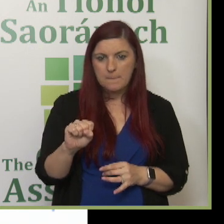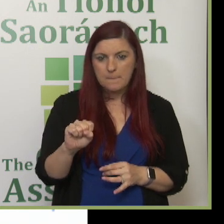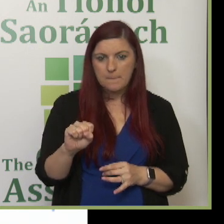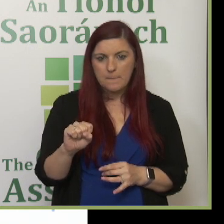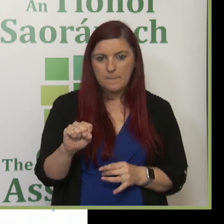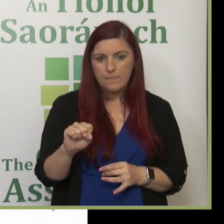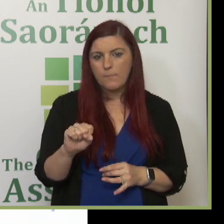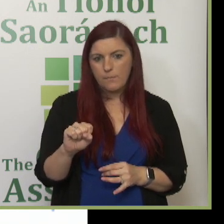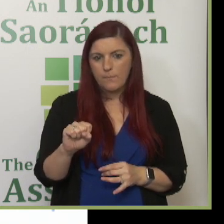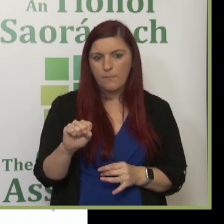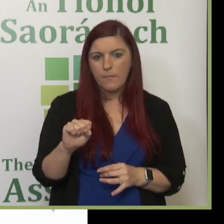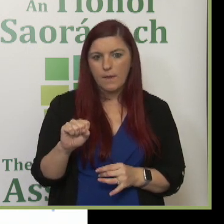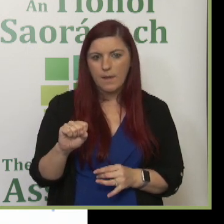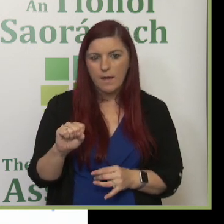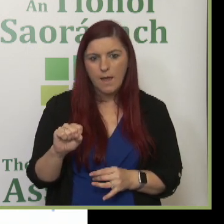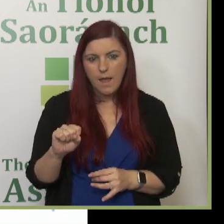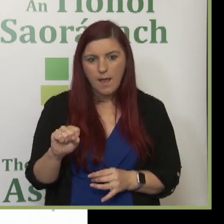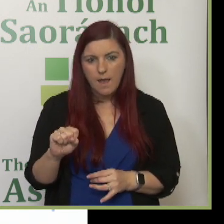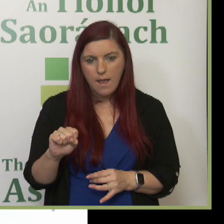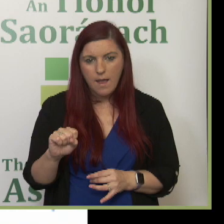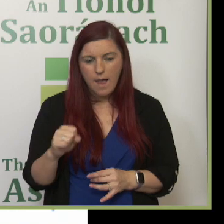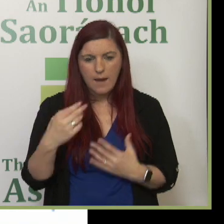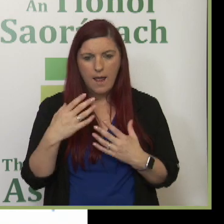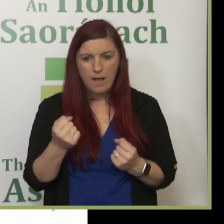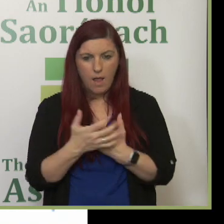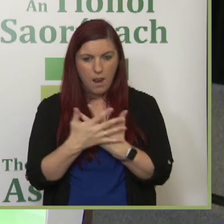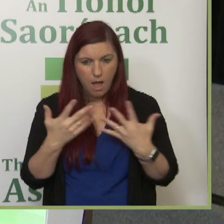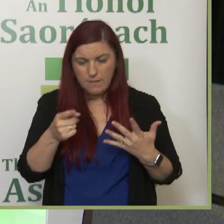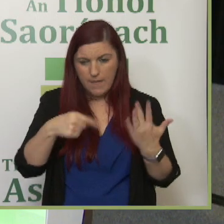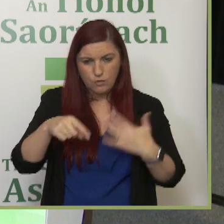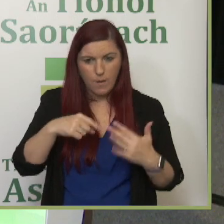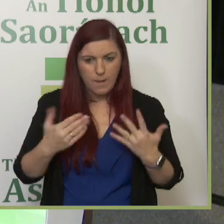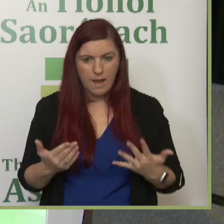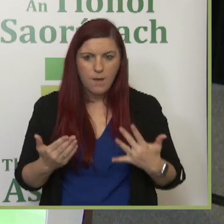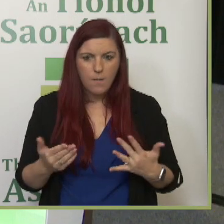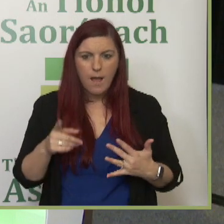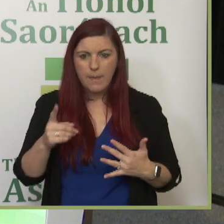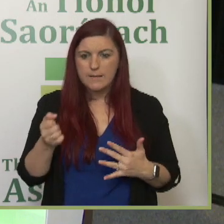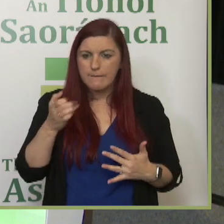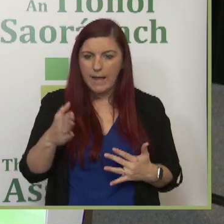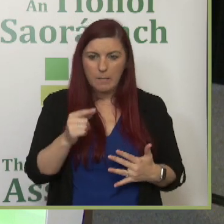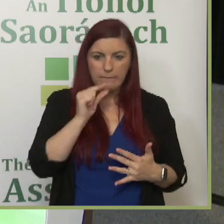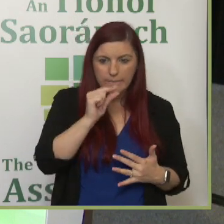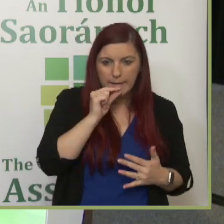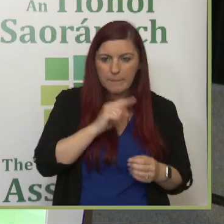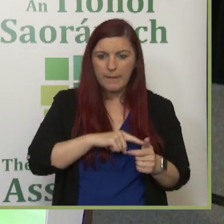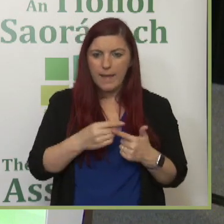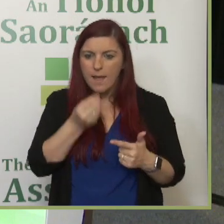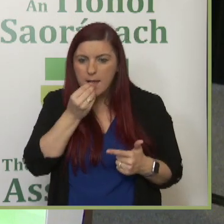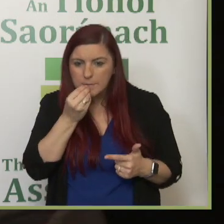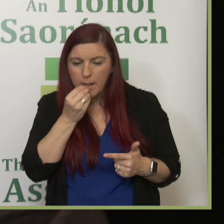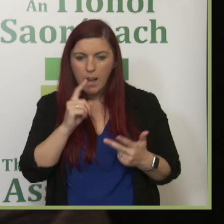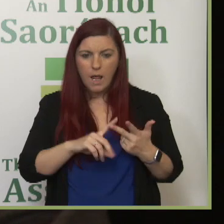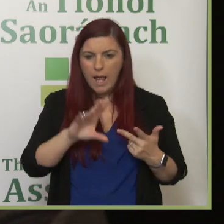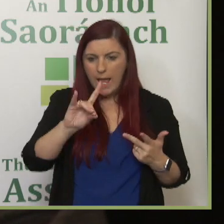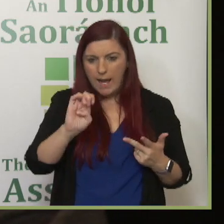market. Extracted from low THC cannabis or hemp, and there's a lot of that around now. And it's available in vapes, edibles, and hemp